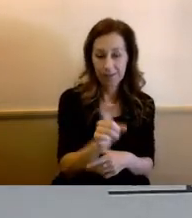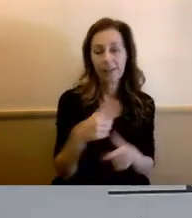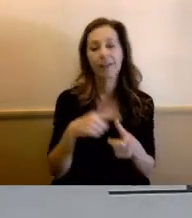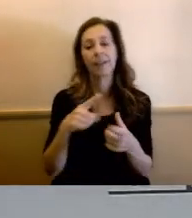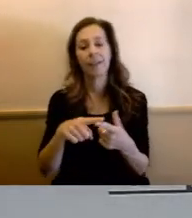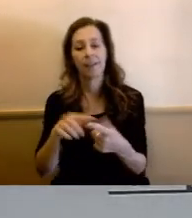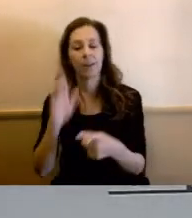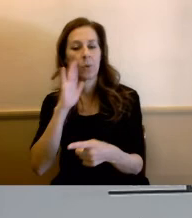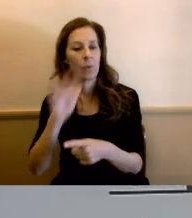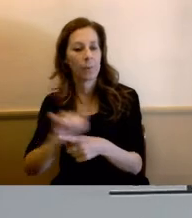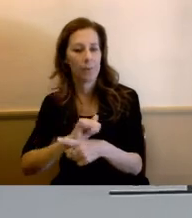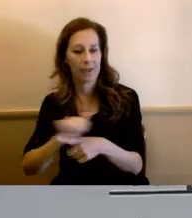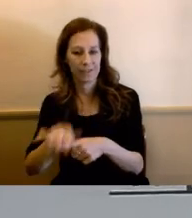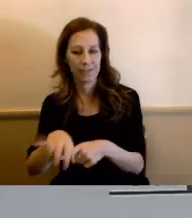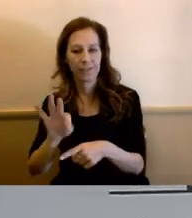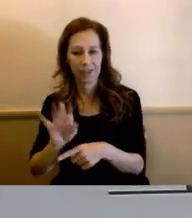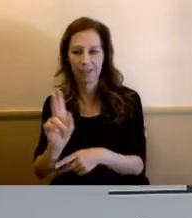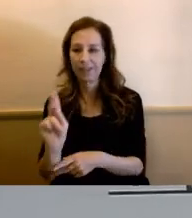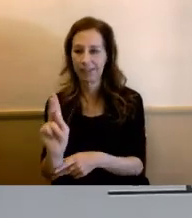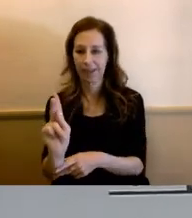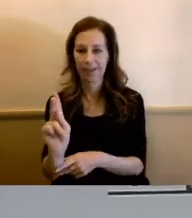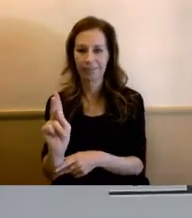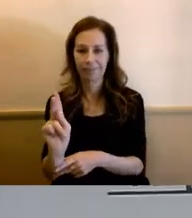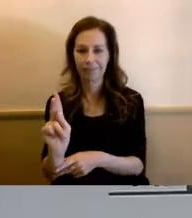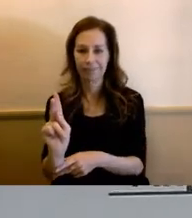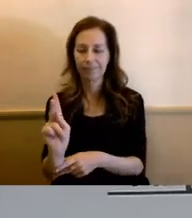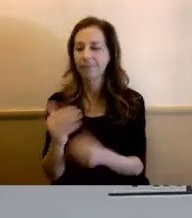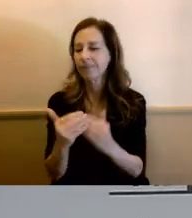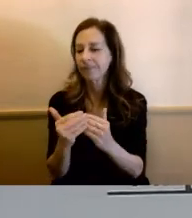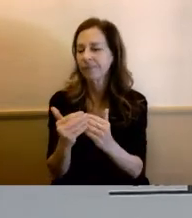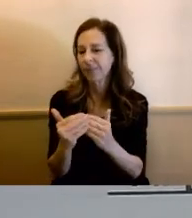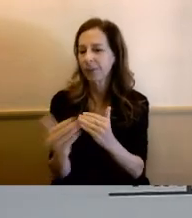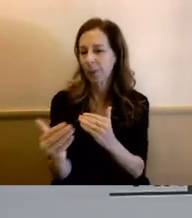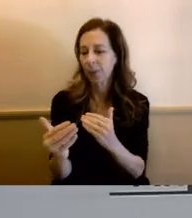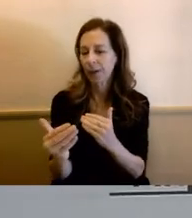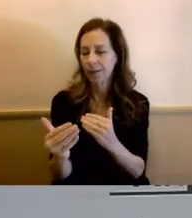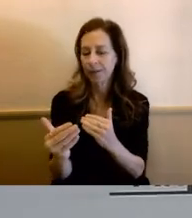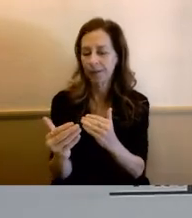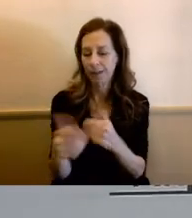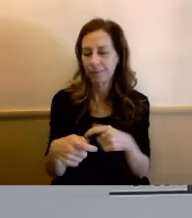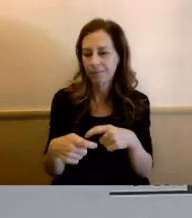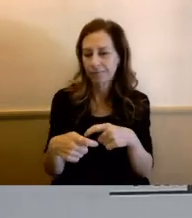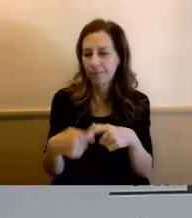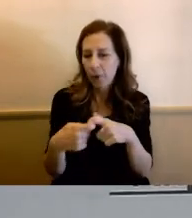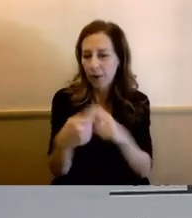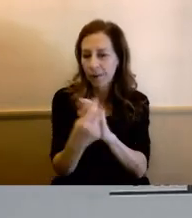k. Okay, so go ahead and pause this video and find the value of x.